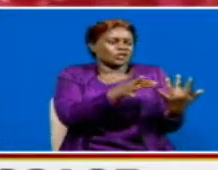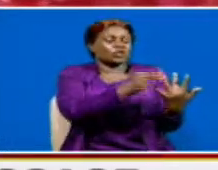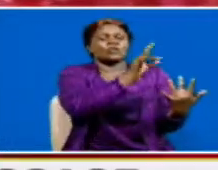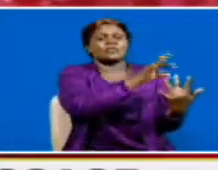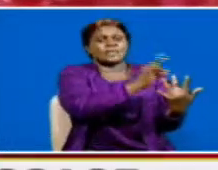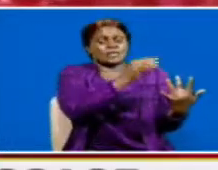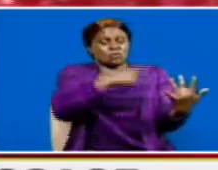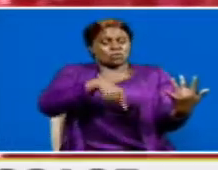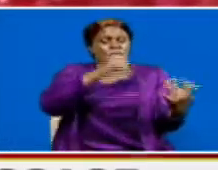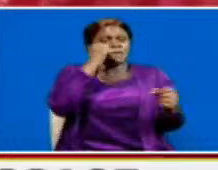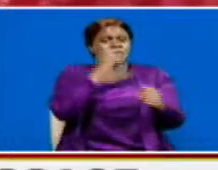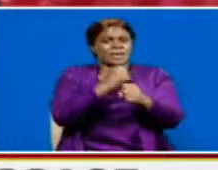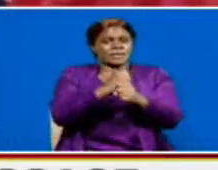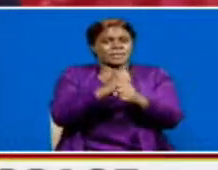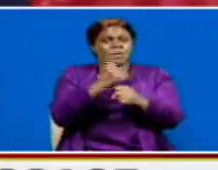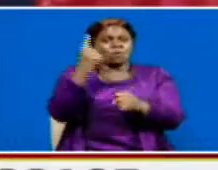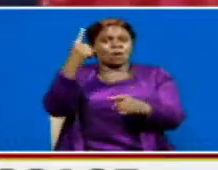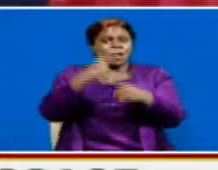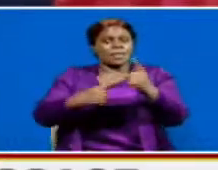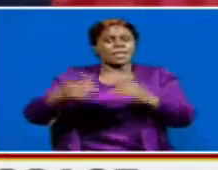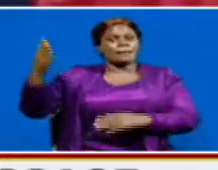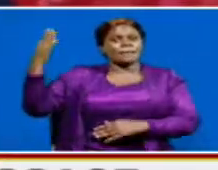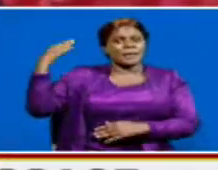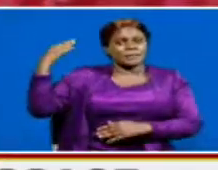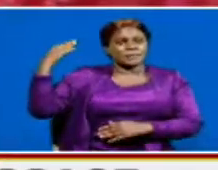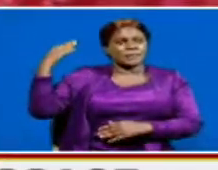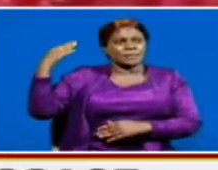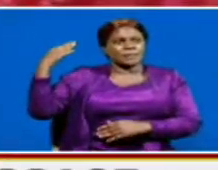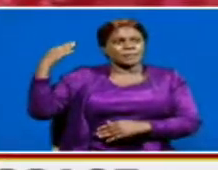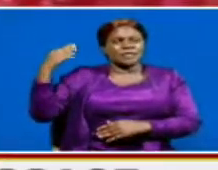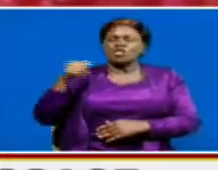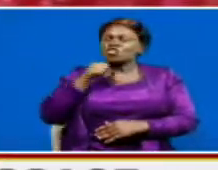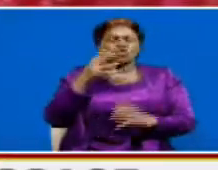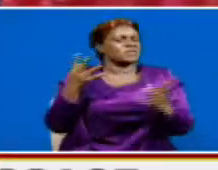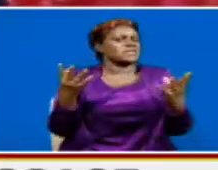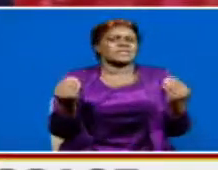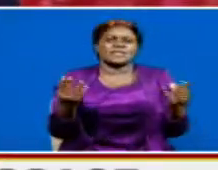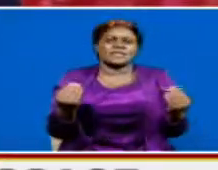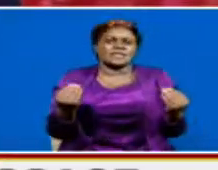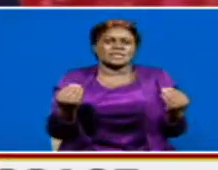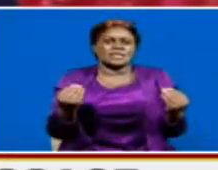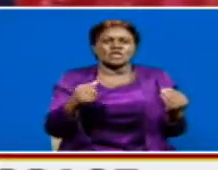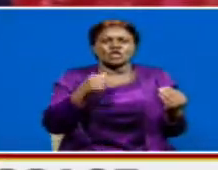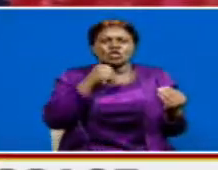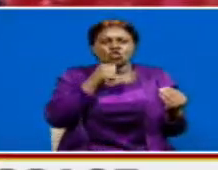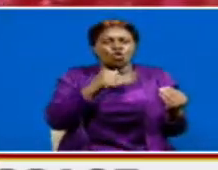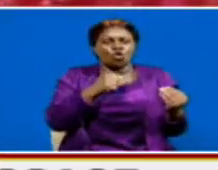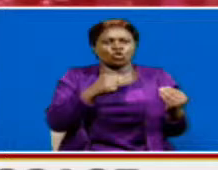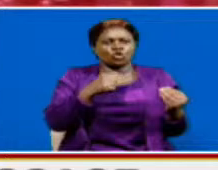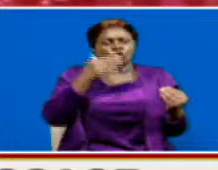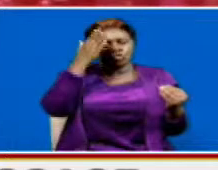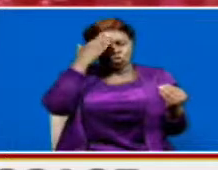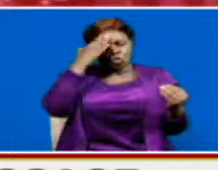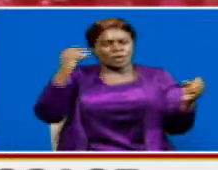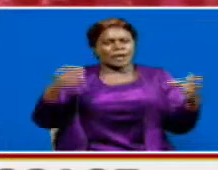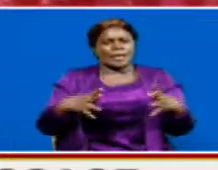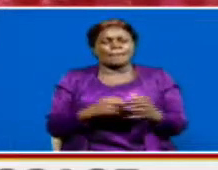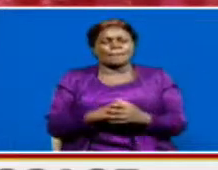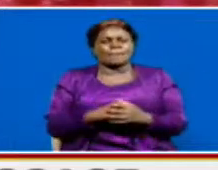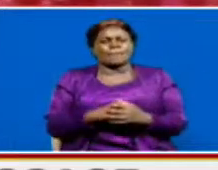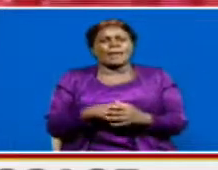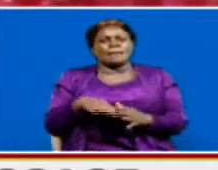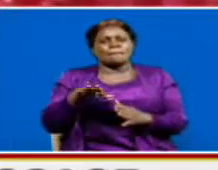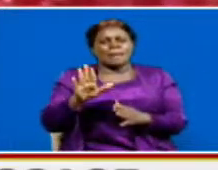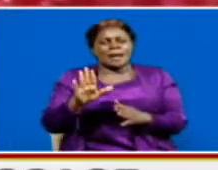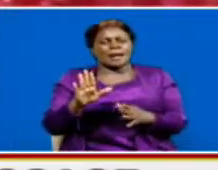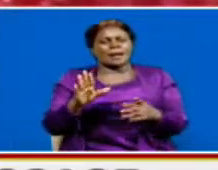The choices we've made over the last year were neither easy, populist, nor convenient. They